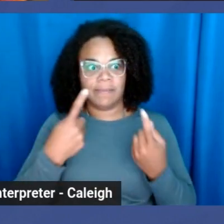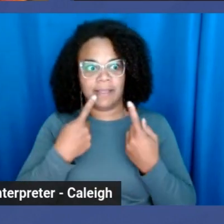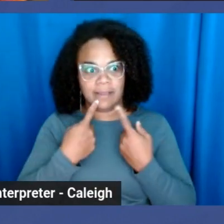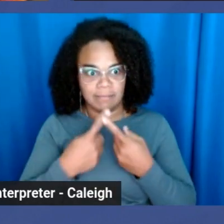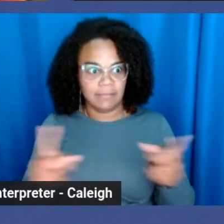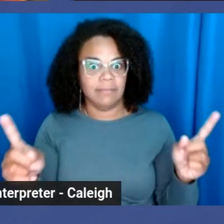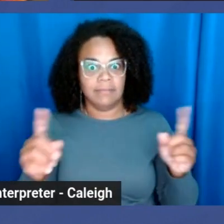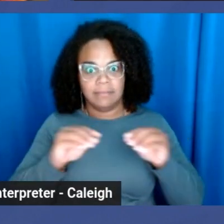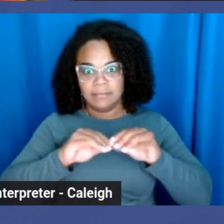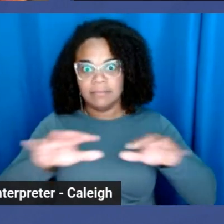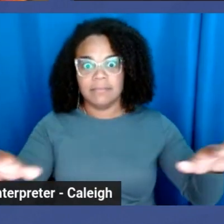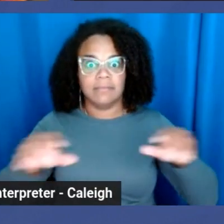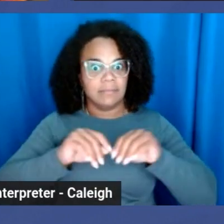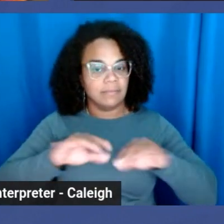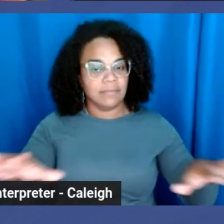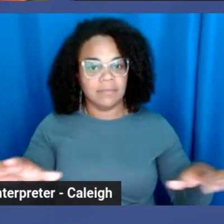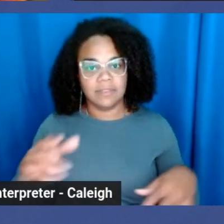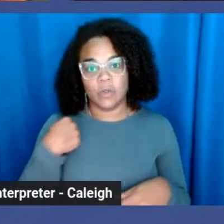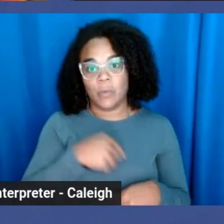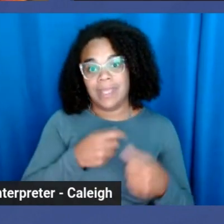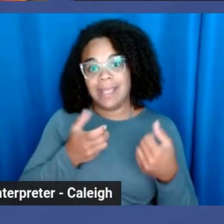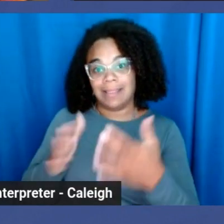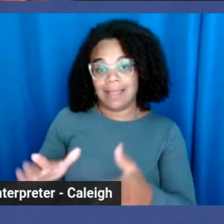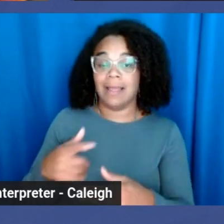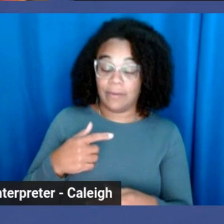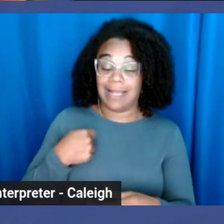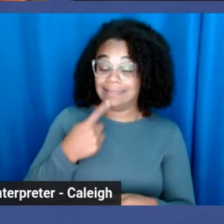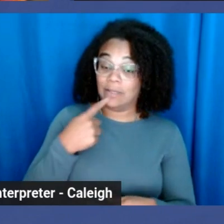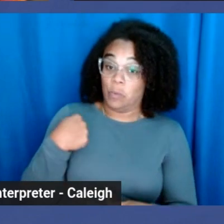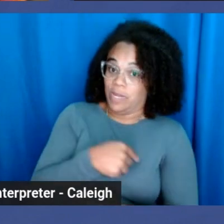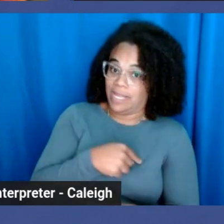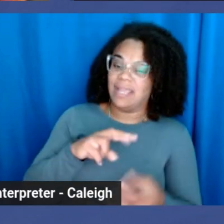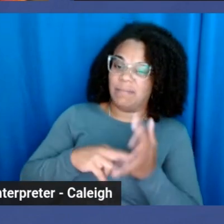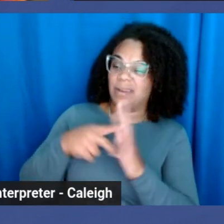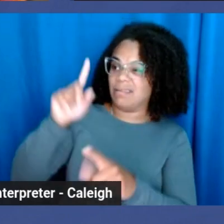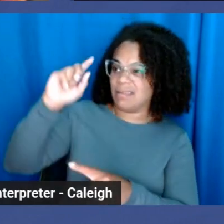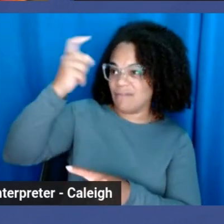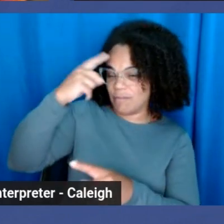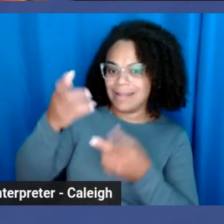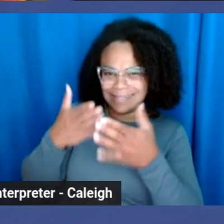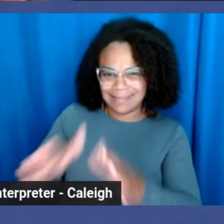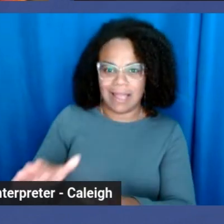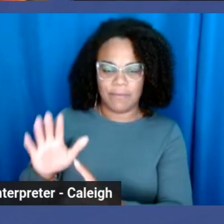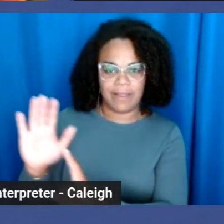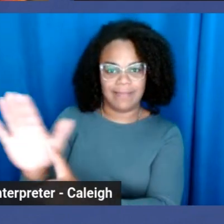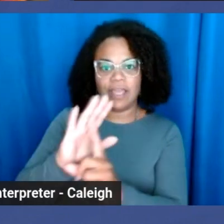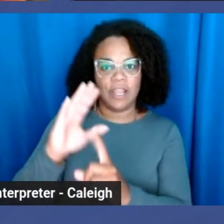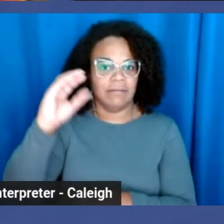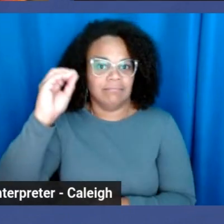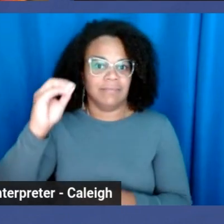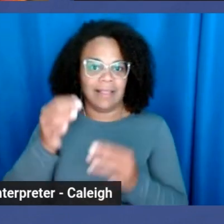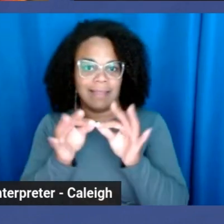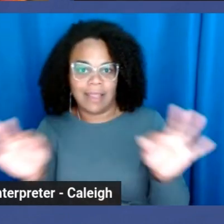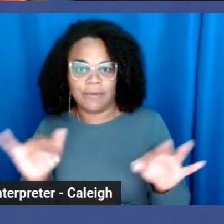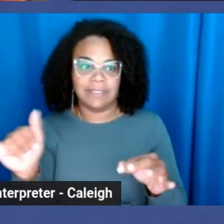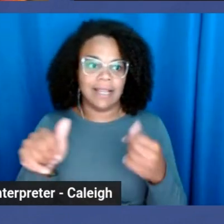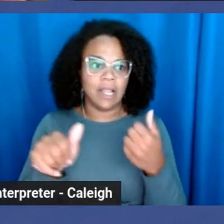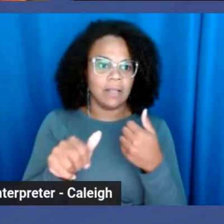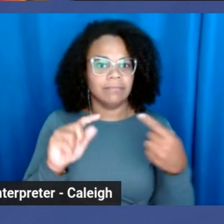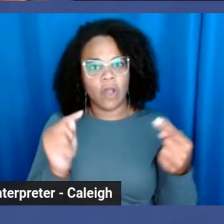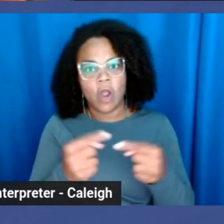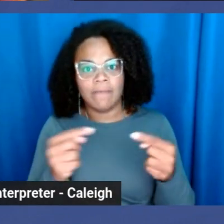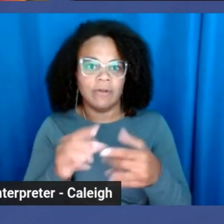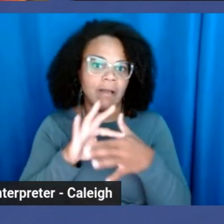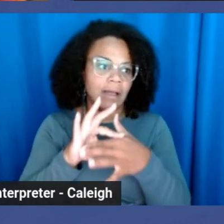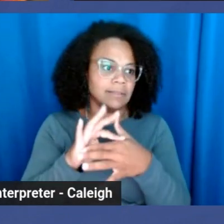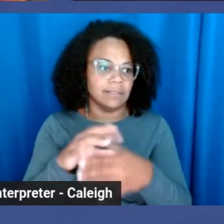we're allowing, when I say we, the government is allowing really subjective language like harmful content or sexually